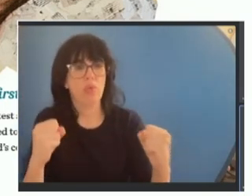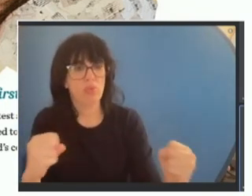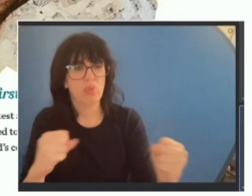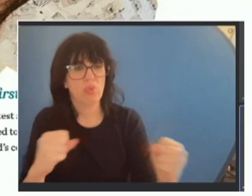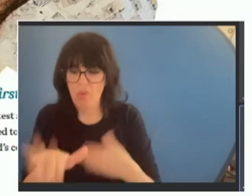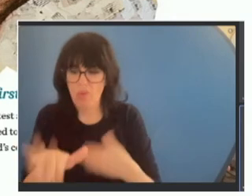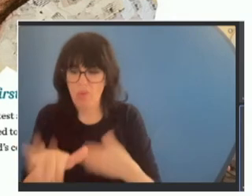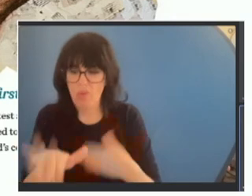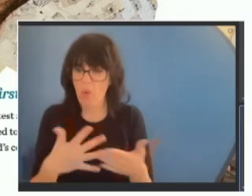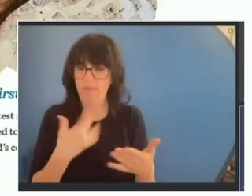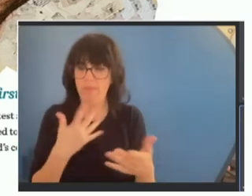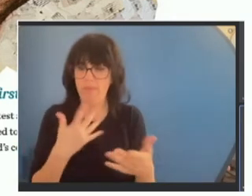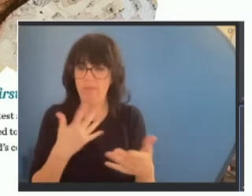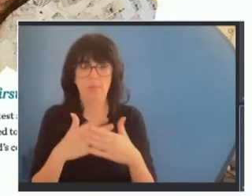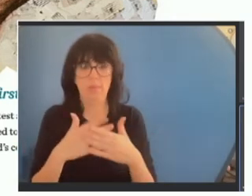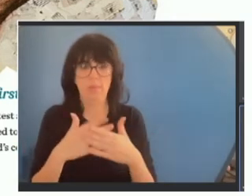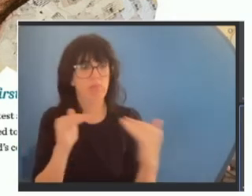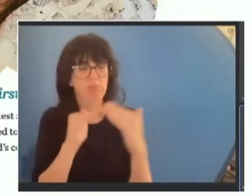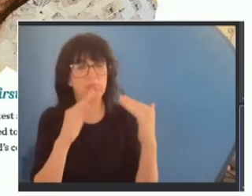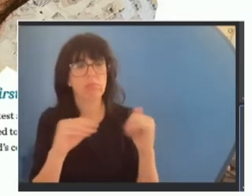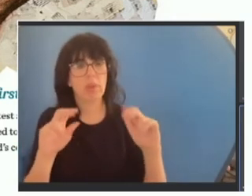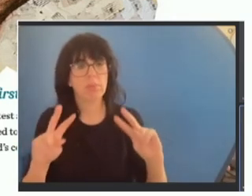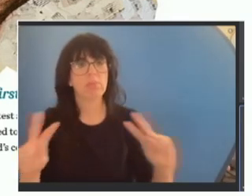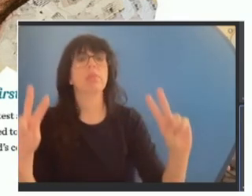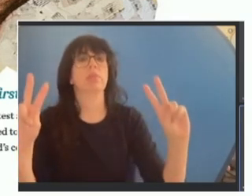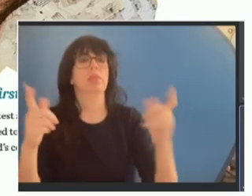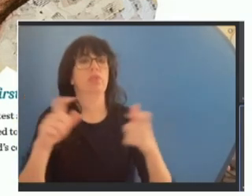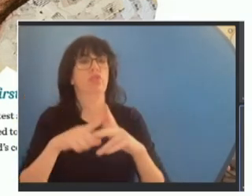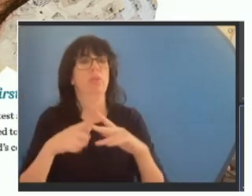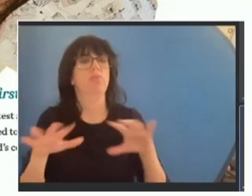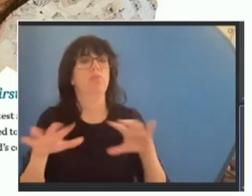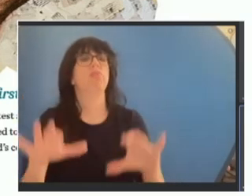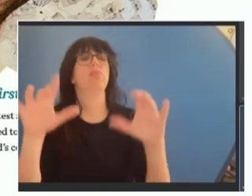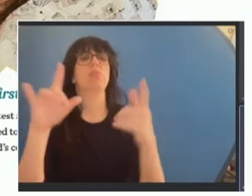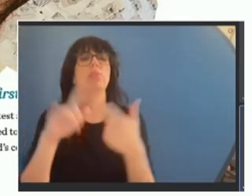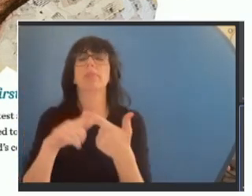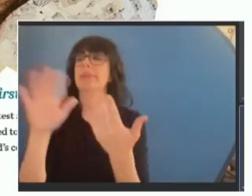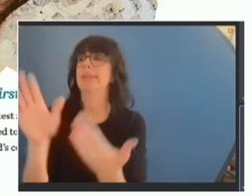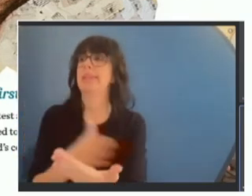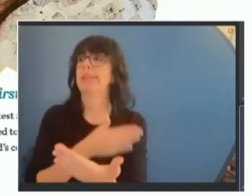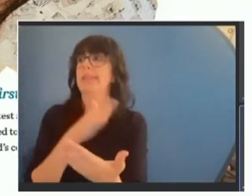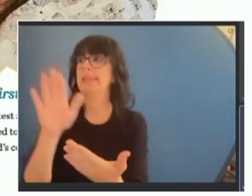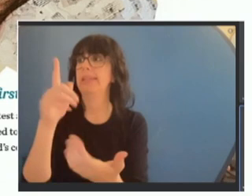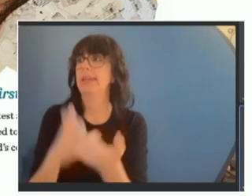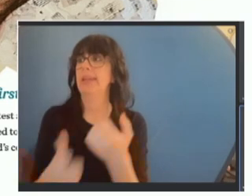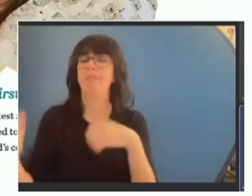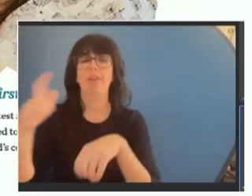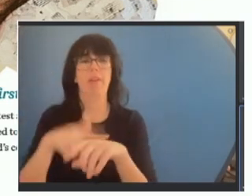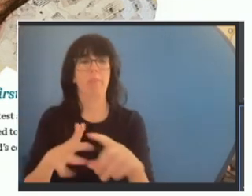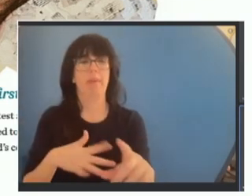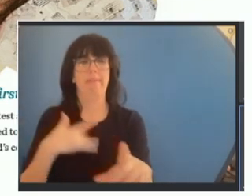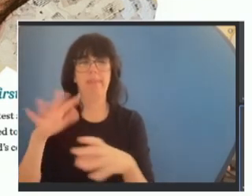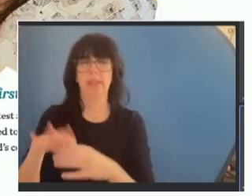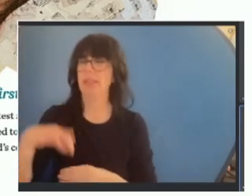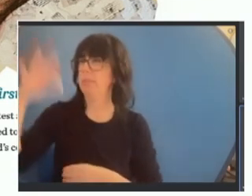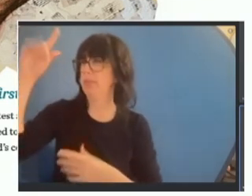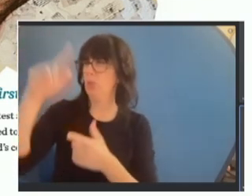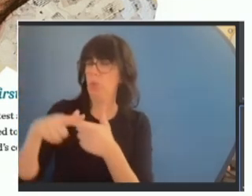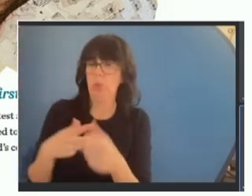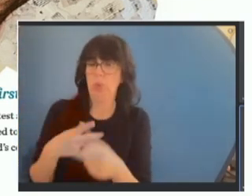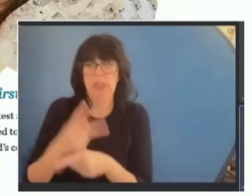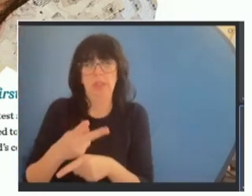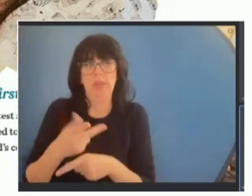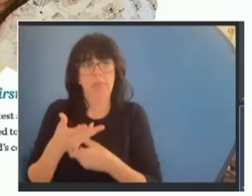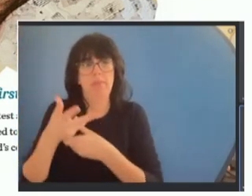and pacifism into action. Sing every time I feel the spirit to keep the faith. When he